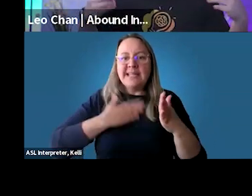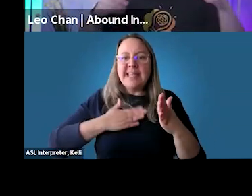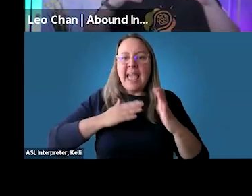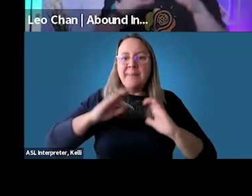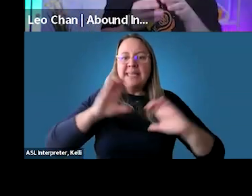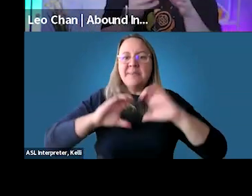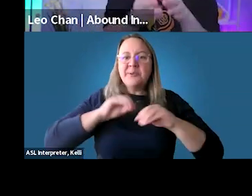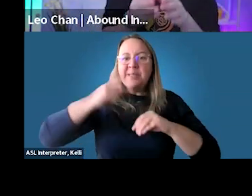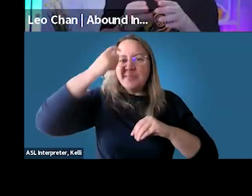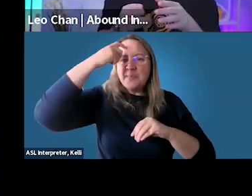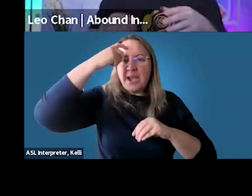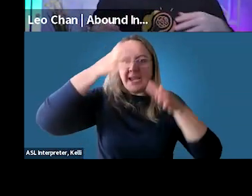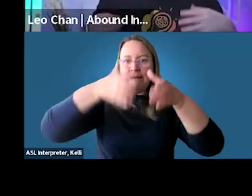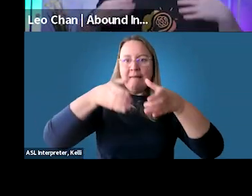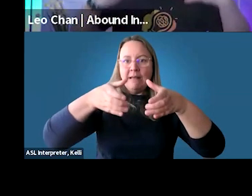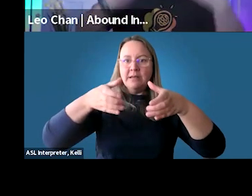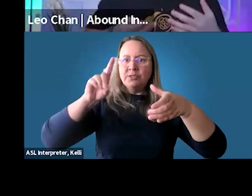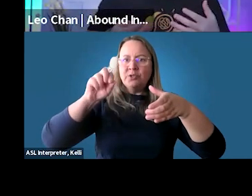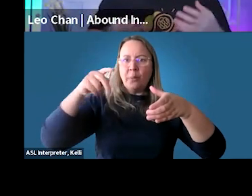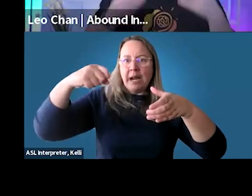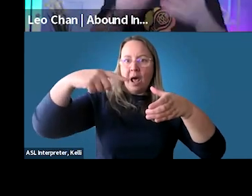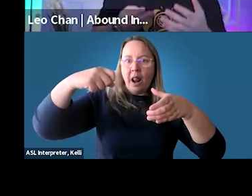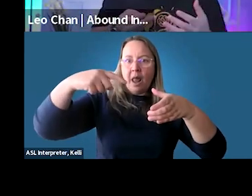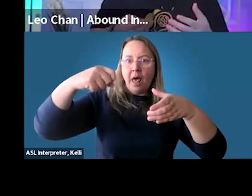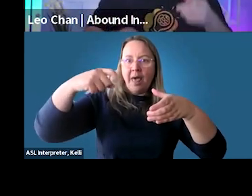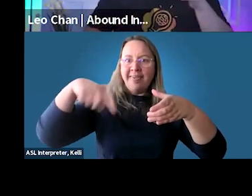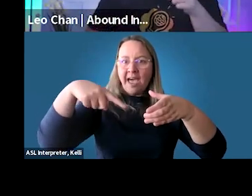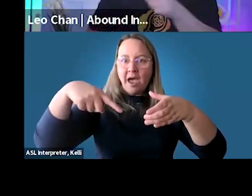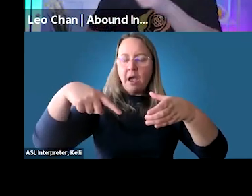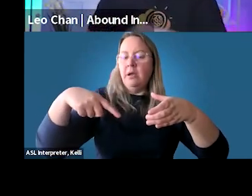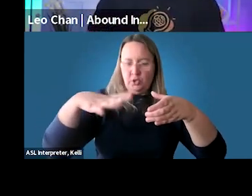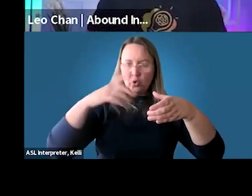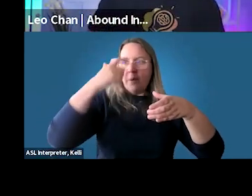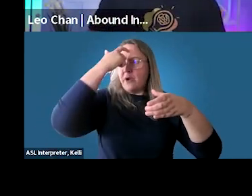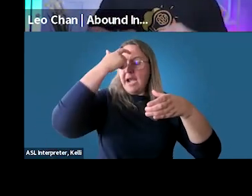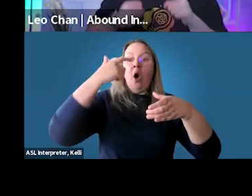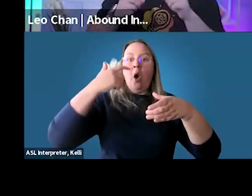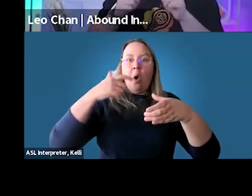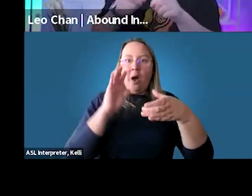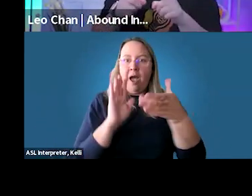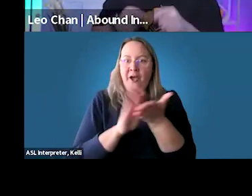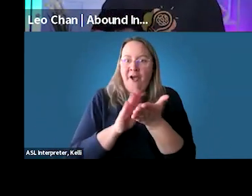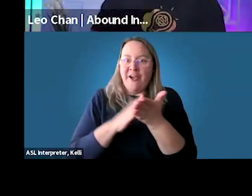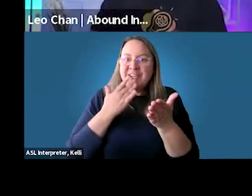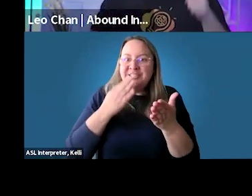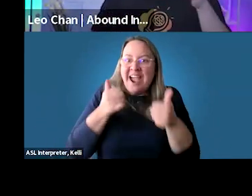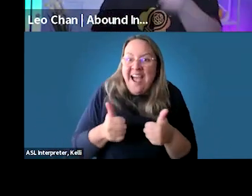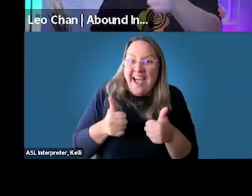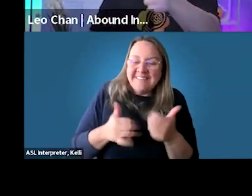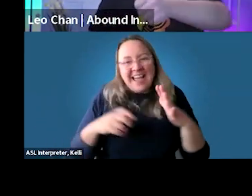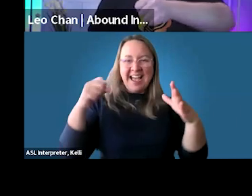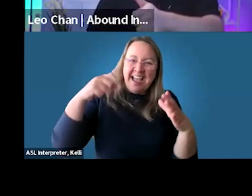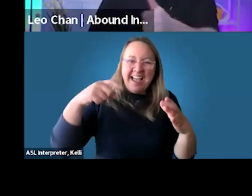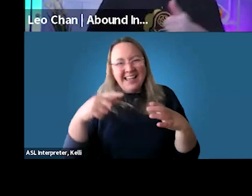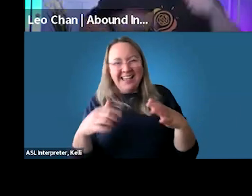brain. So when you do something that you're curious about and you learn about it, your brain rewards you and is like, Leo, good job. I